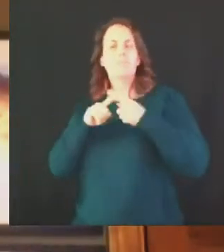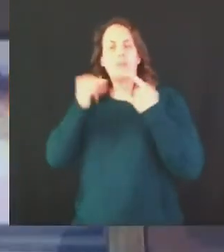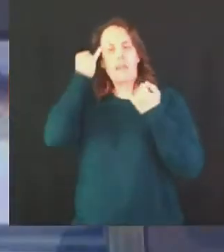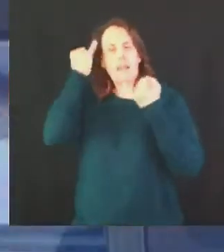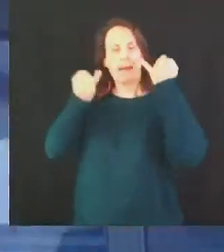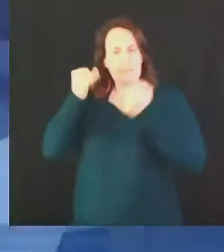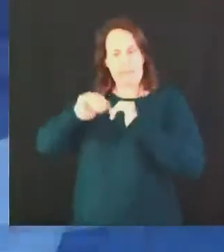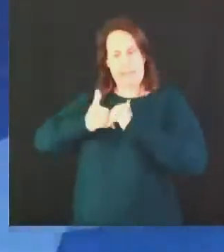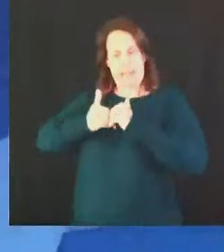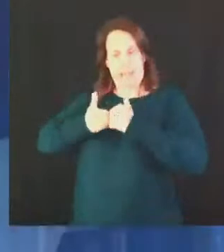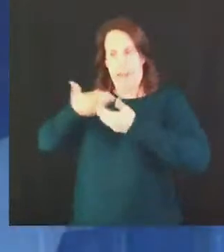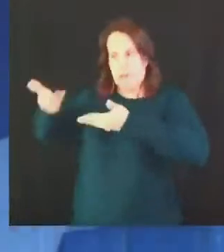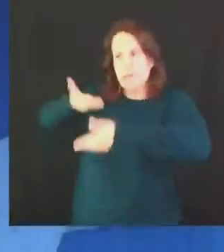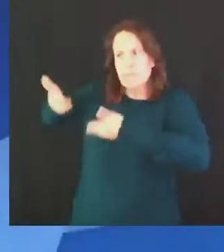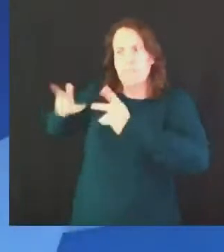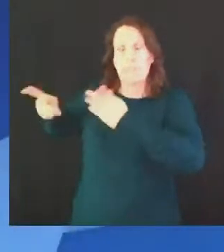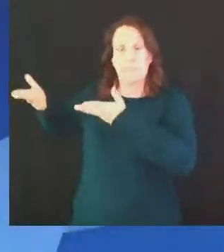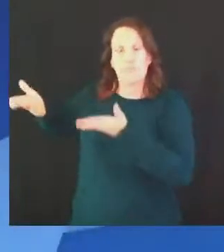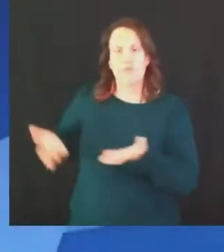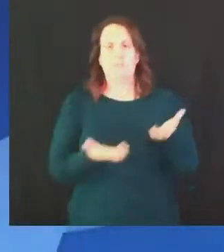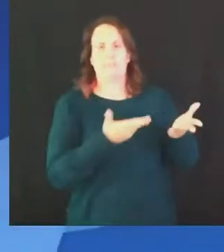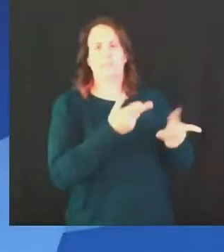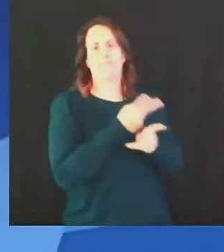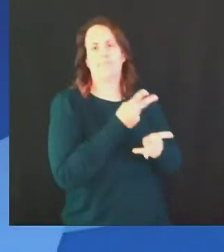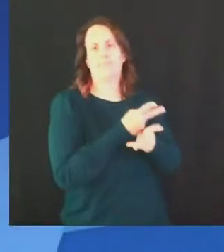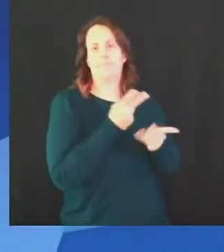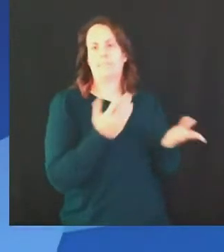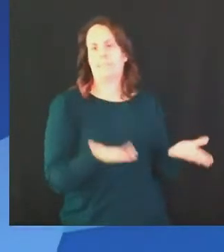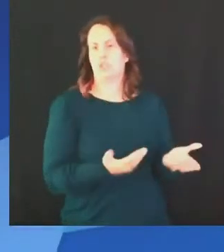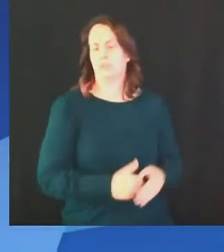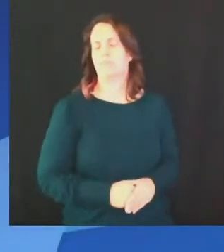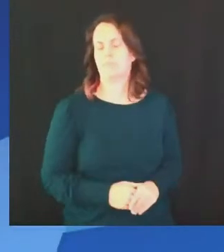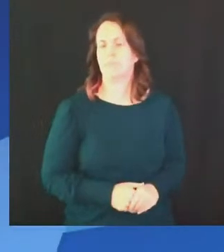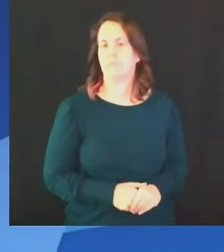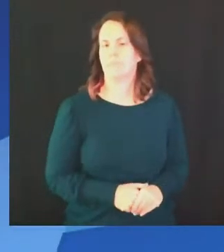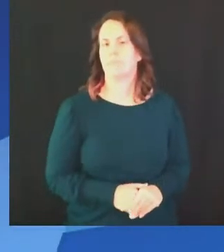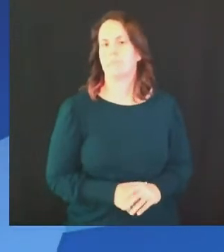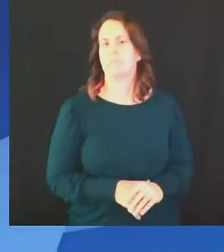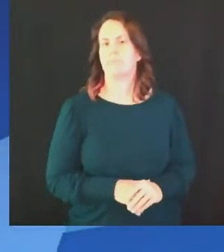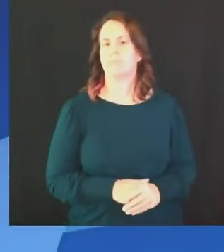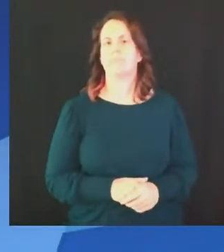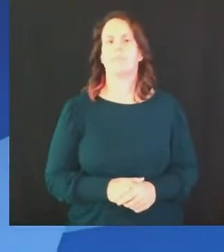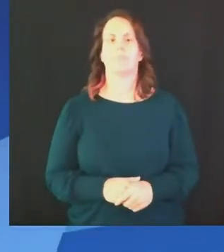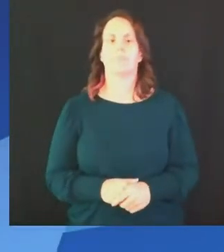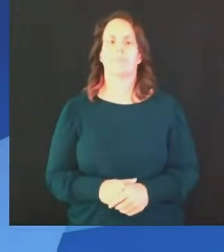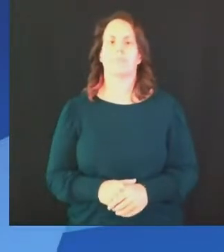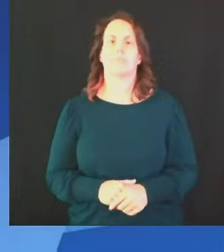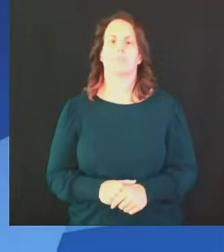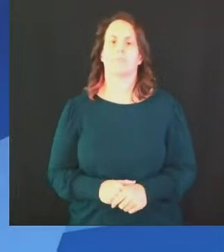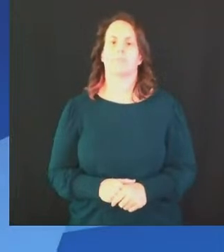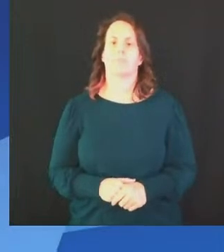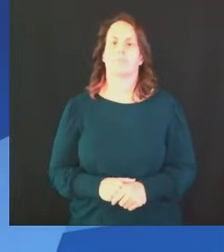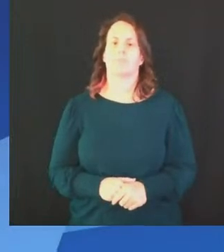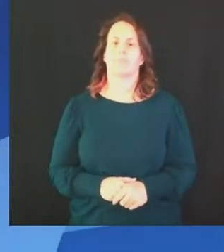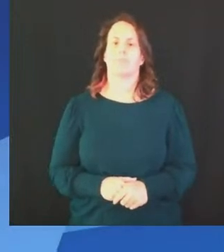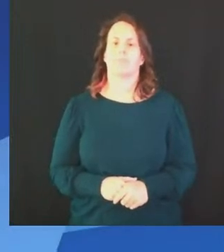Okay, thank you, Sean. Now to Adrian Mendez from TMJ4 in Milwaukee. Adrian.